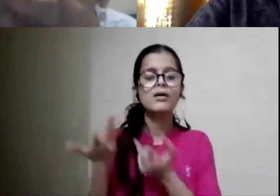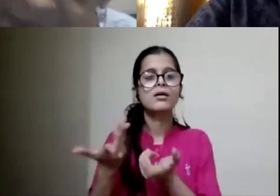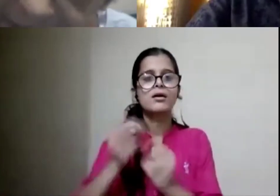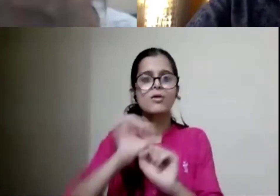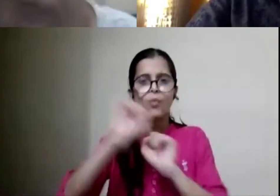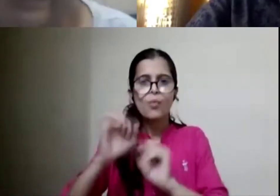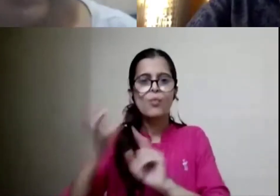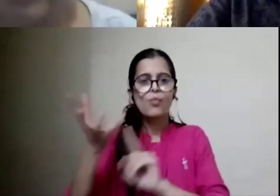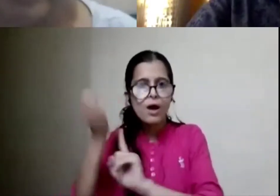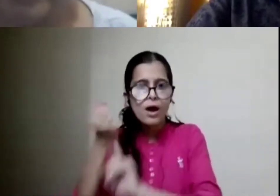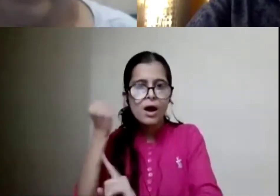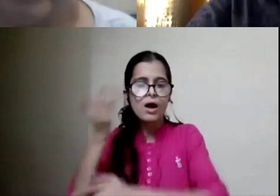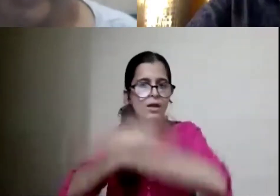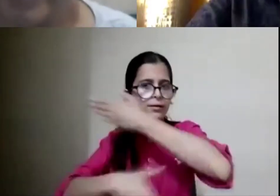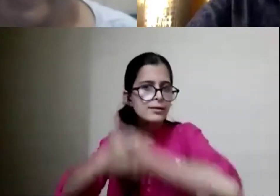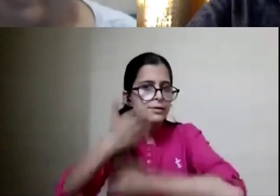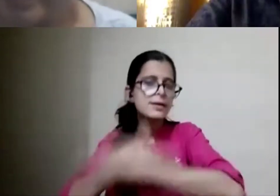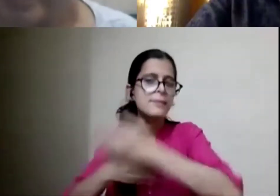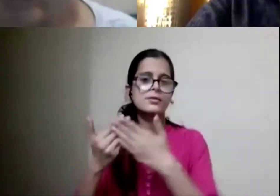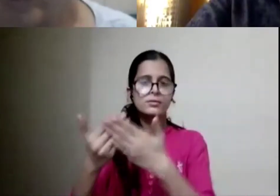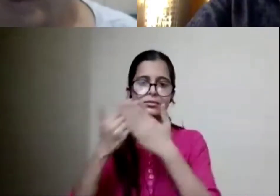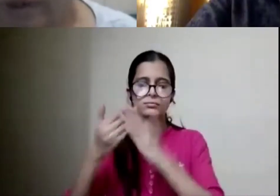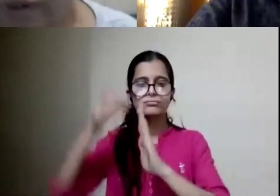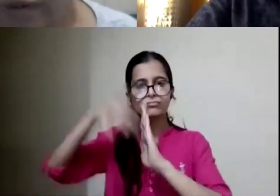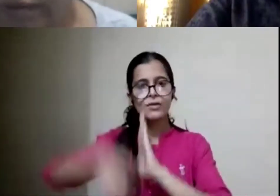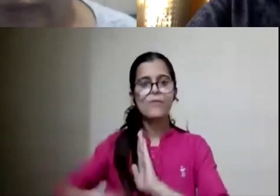in disability studies